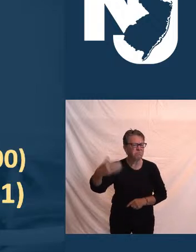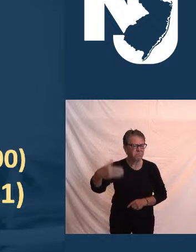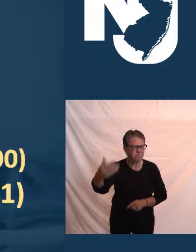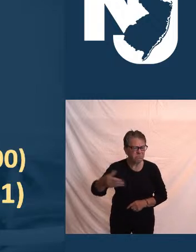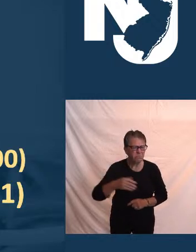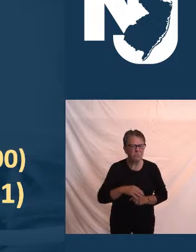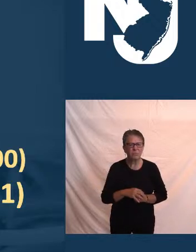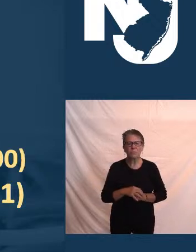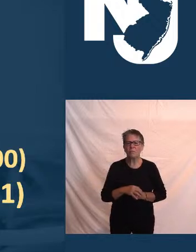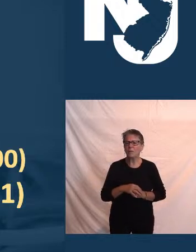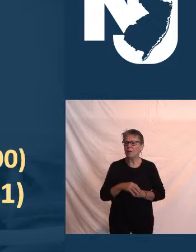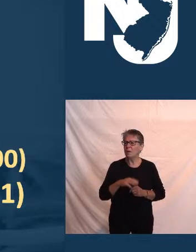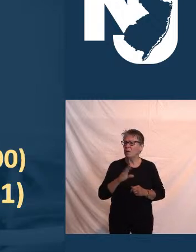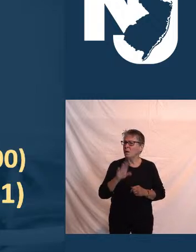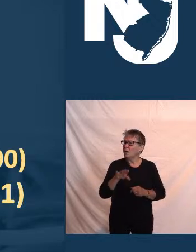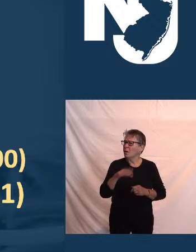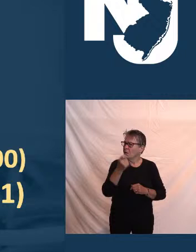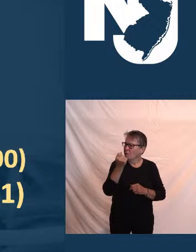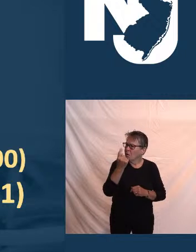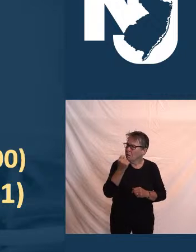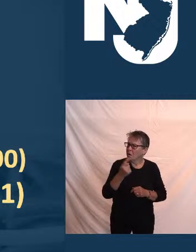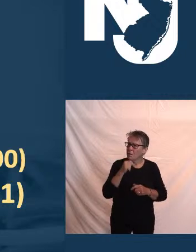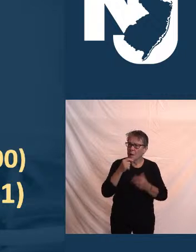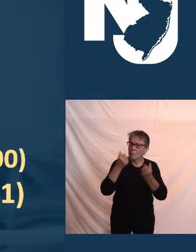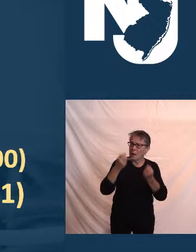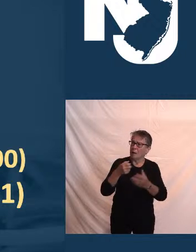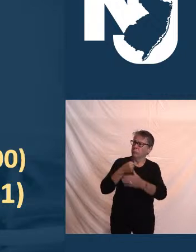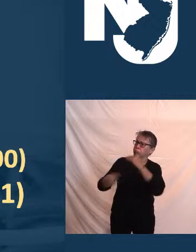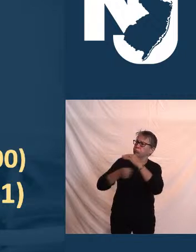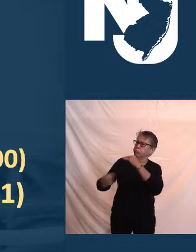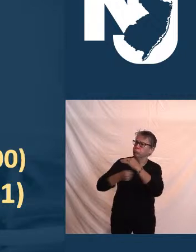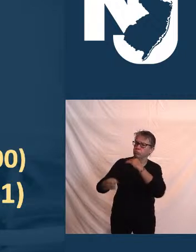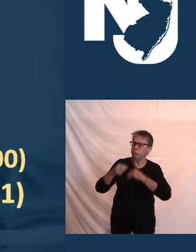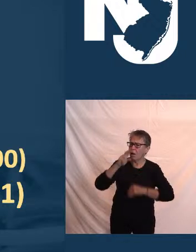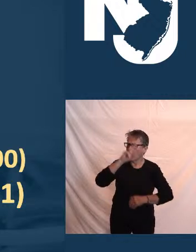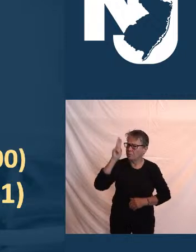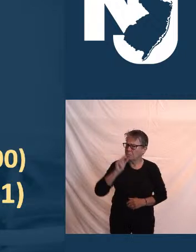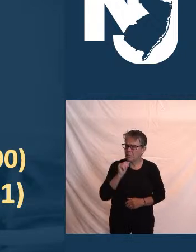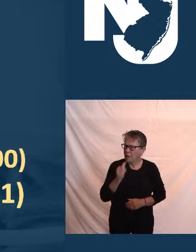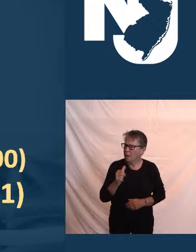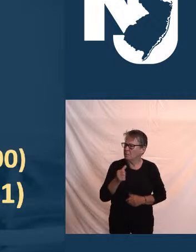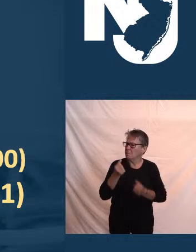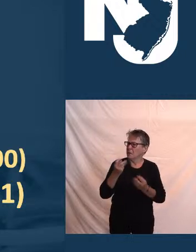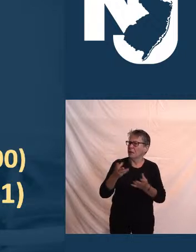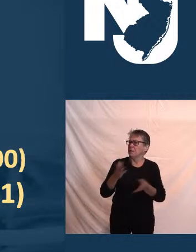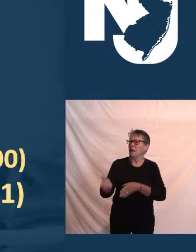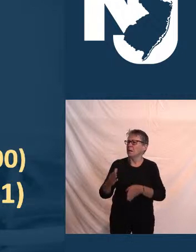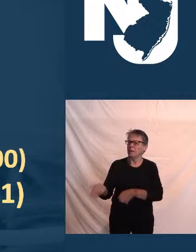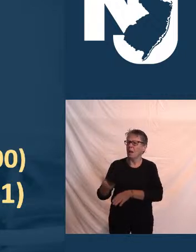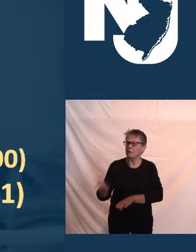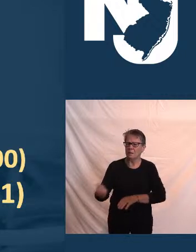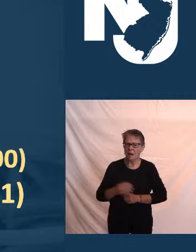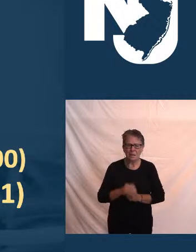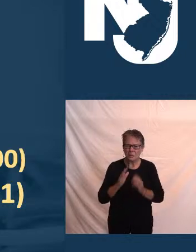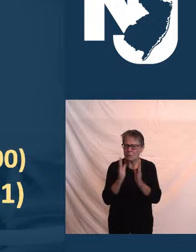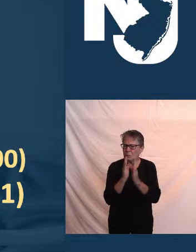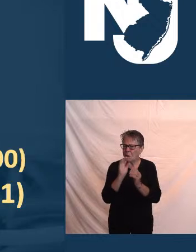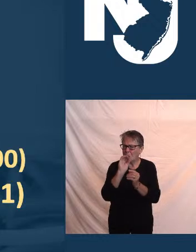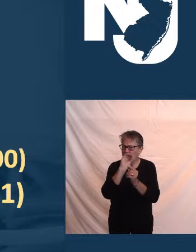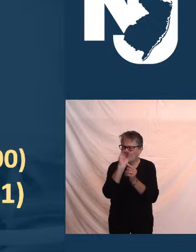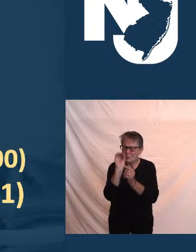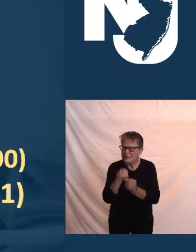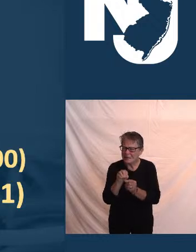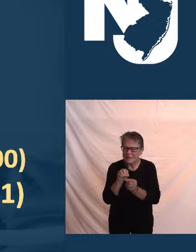vaccinated really tell the story of the vaccines. We are now at a very